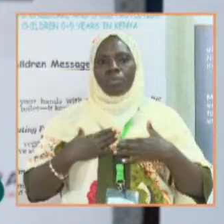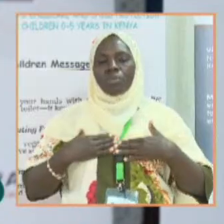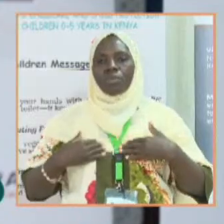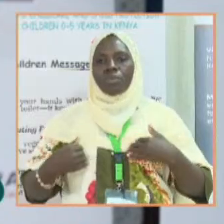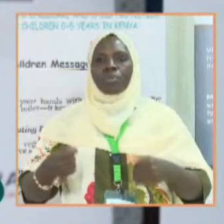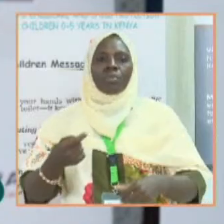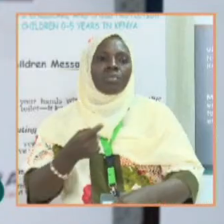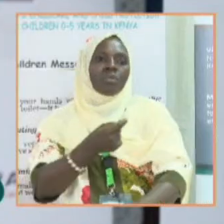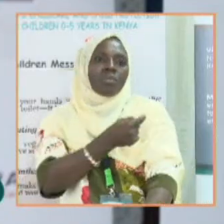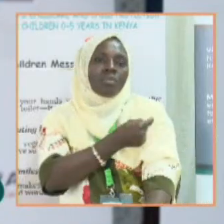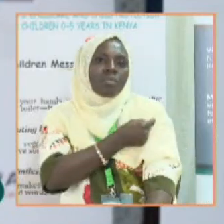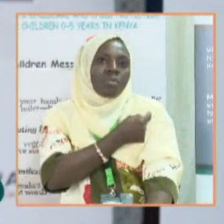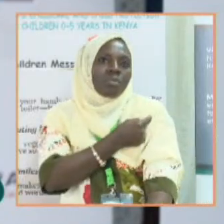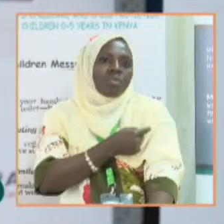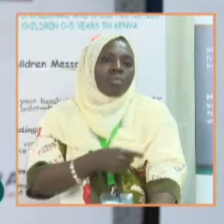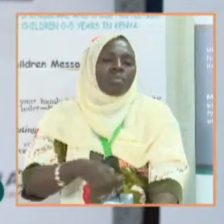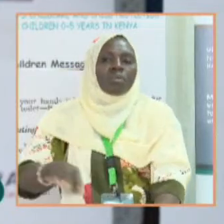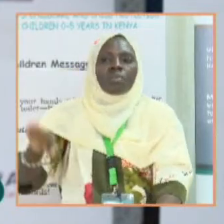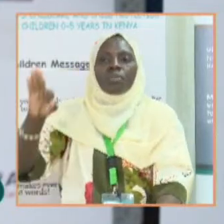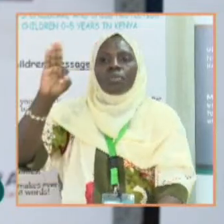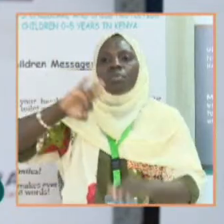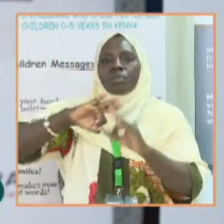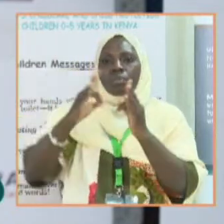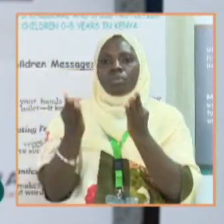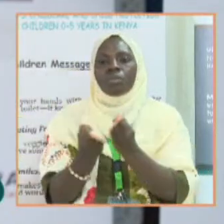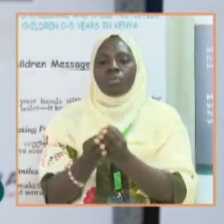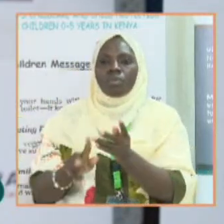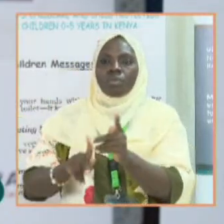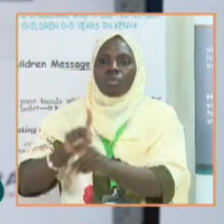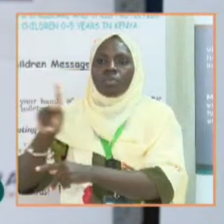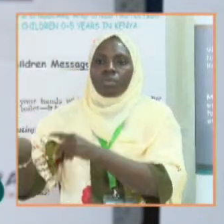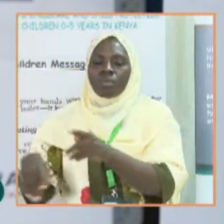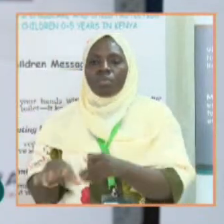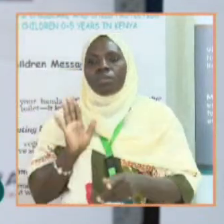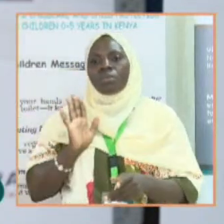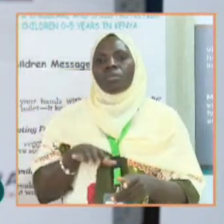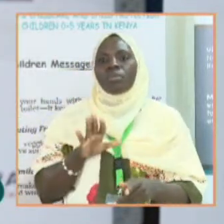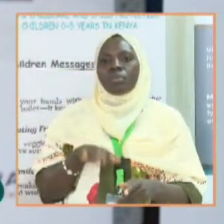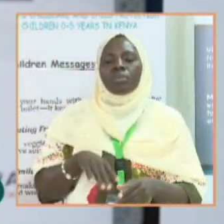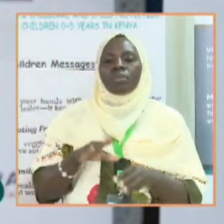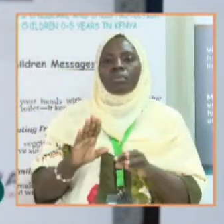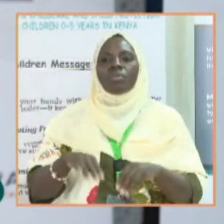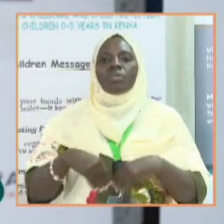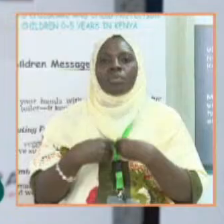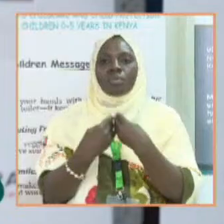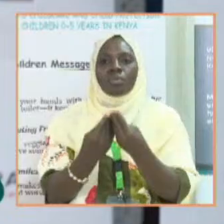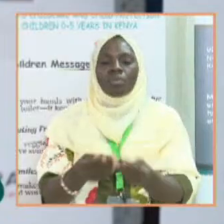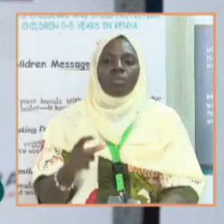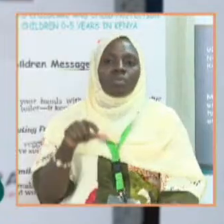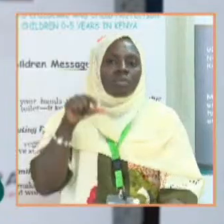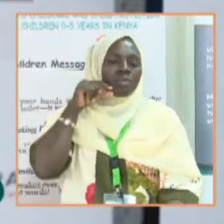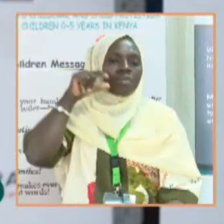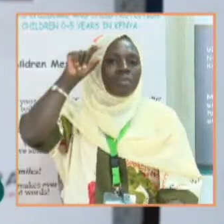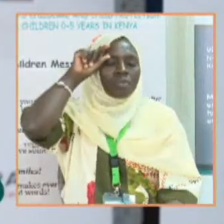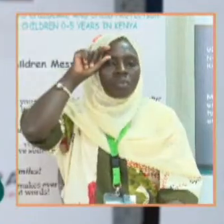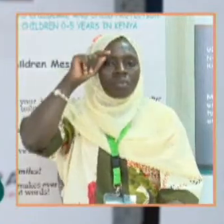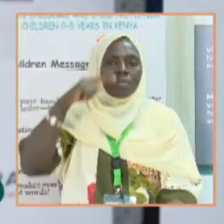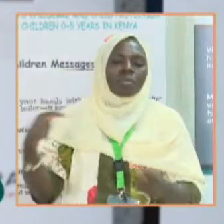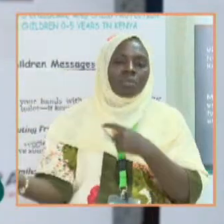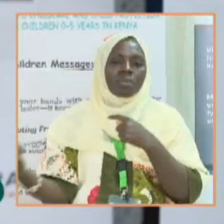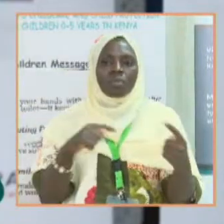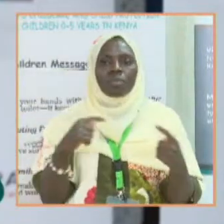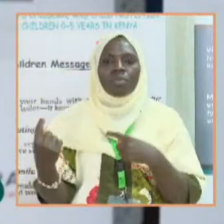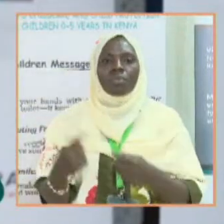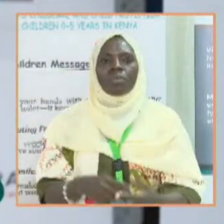immunization, family planning, education. They also conduct regular community visits, address broader social issues, including gender-based violence and mental health. They